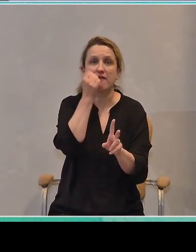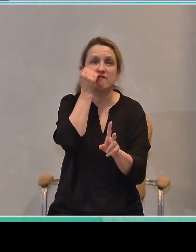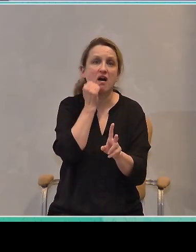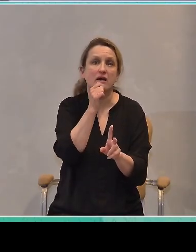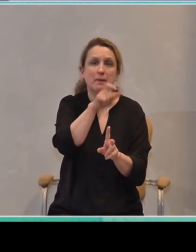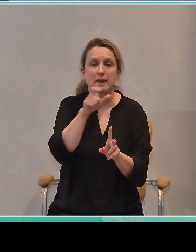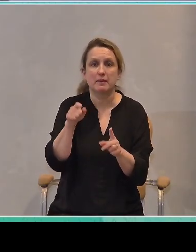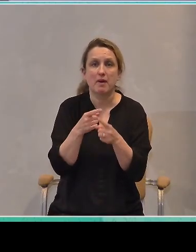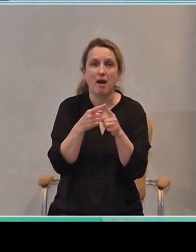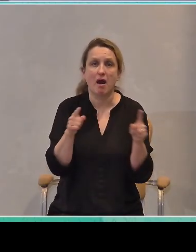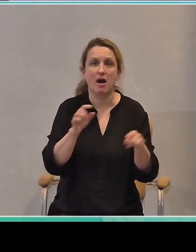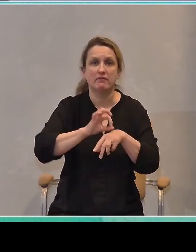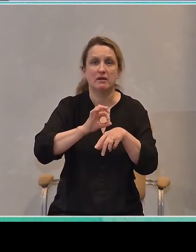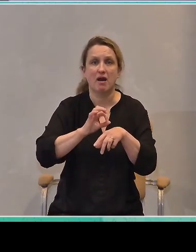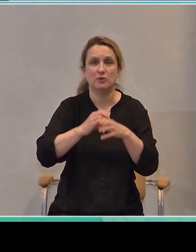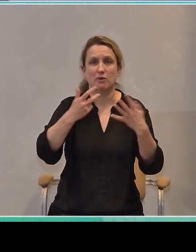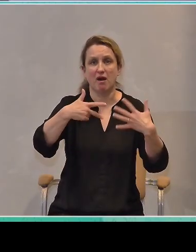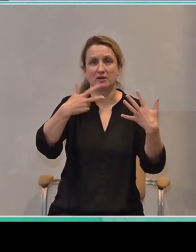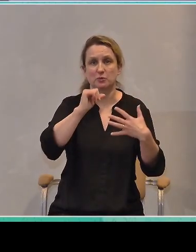The claim that rare disease is